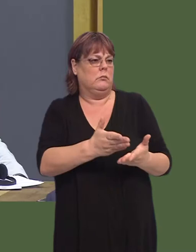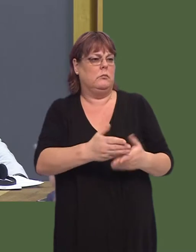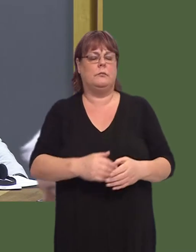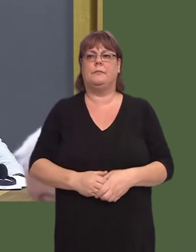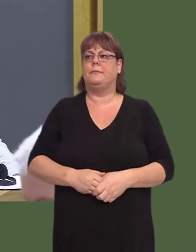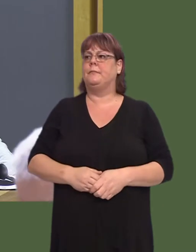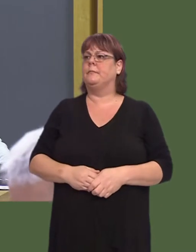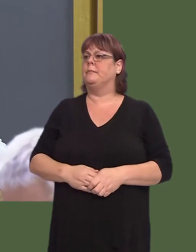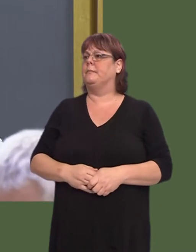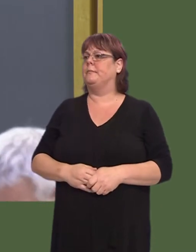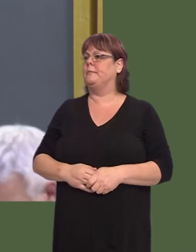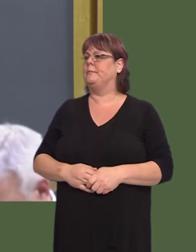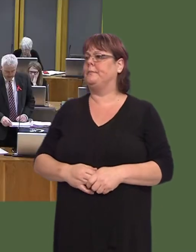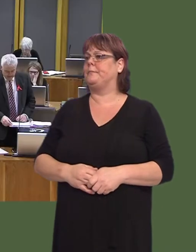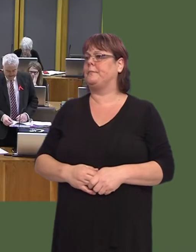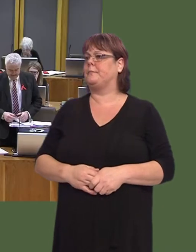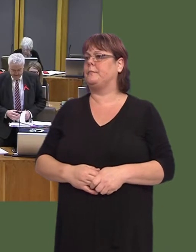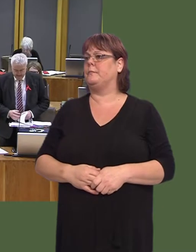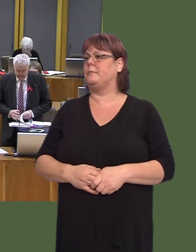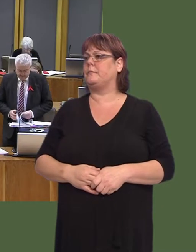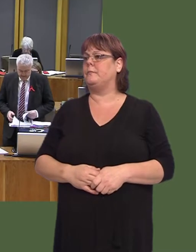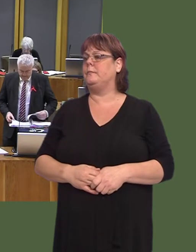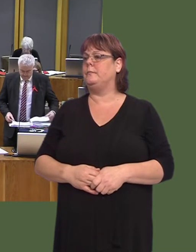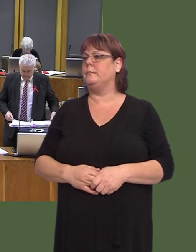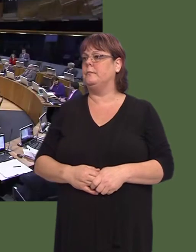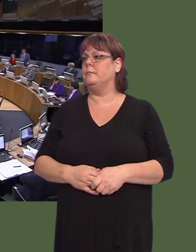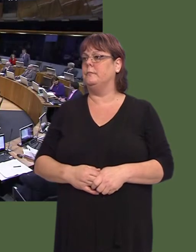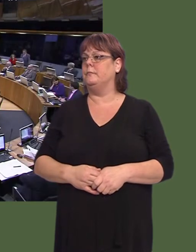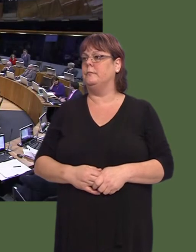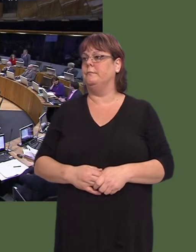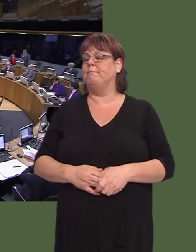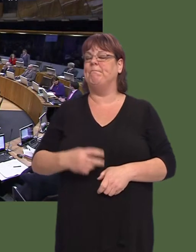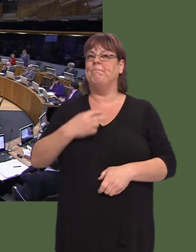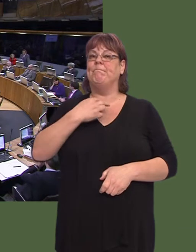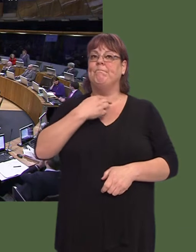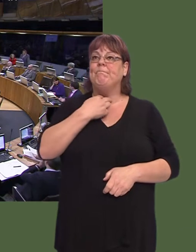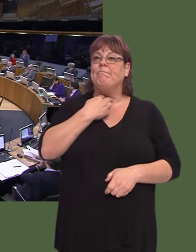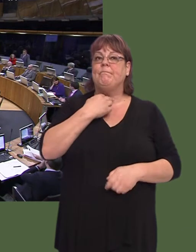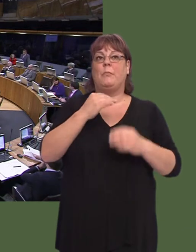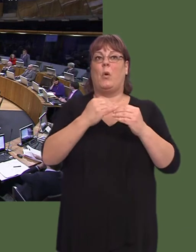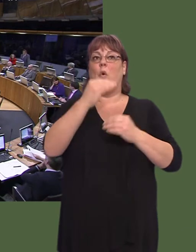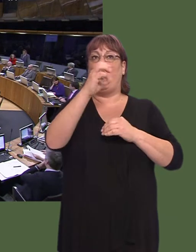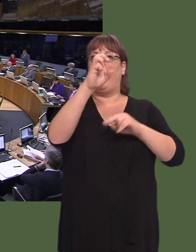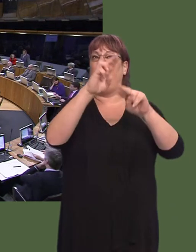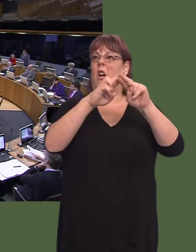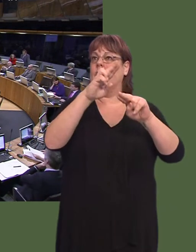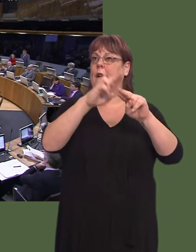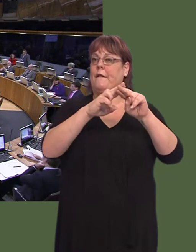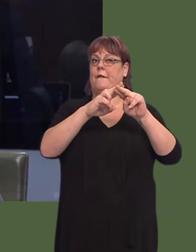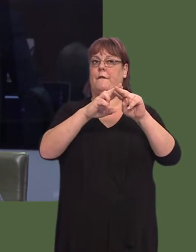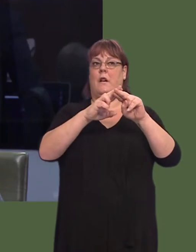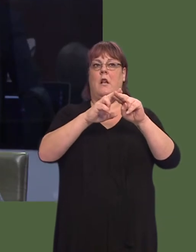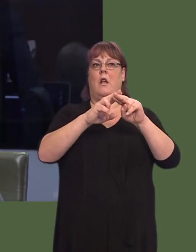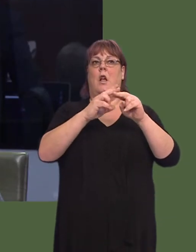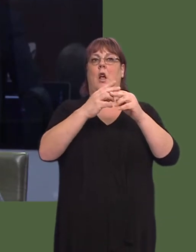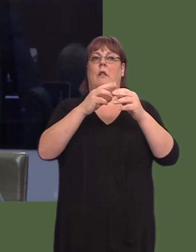possible. Gareth Bennett. Diolch, Llywydd. Unfortunately, we could end up with a large vacant site in North Cardiff to add